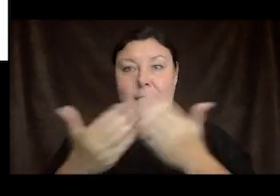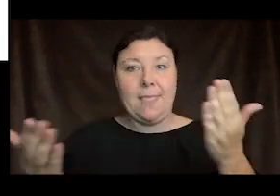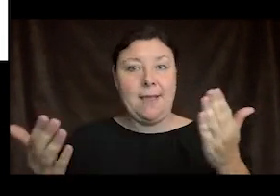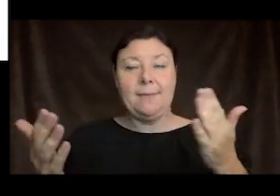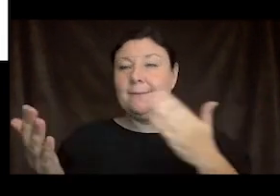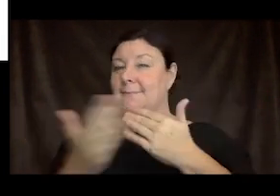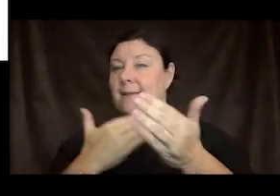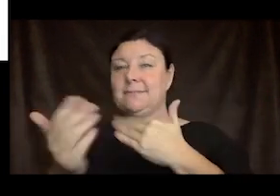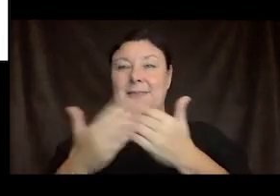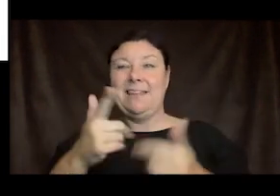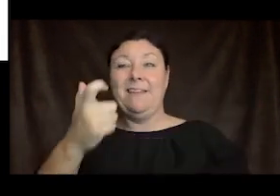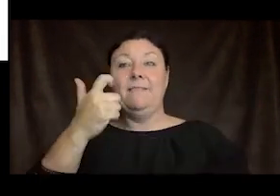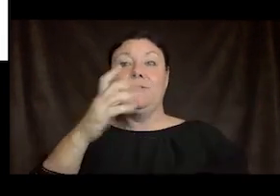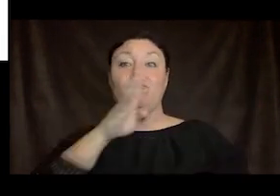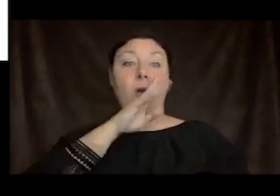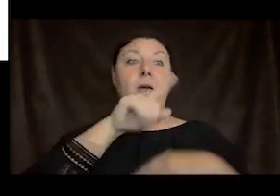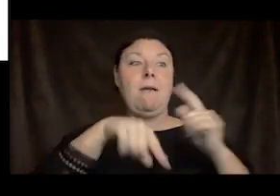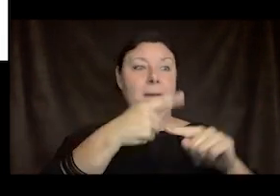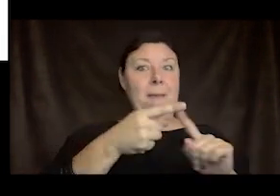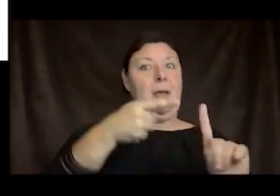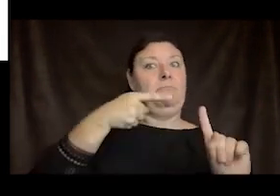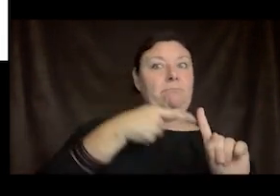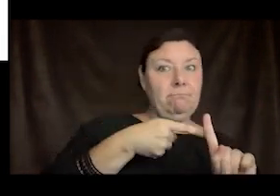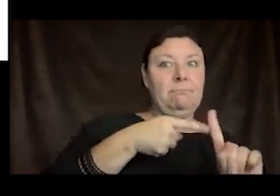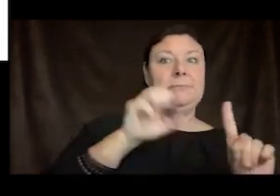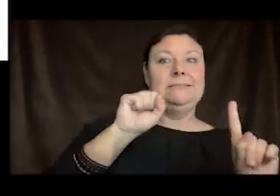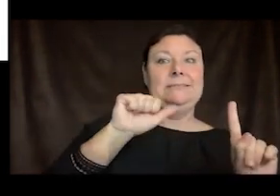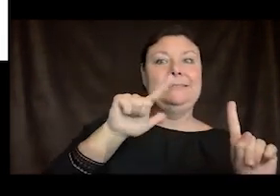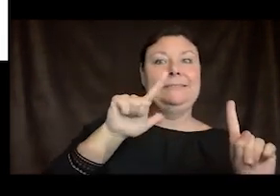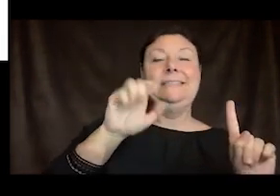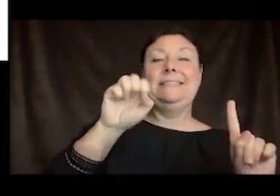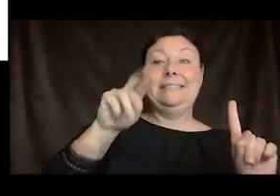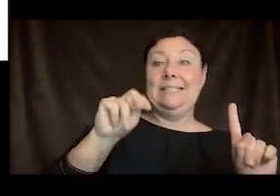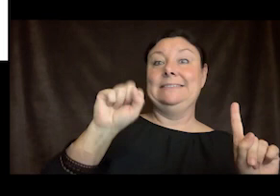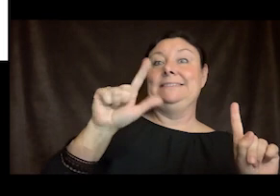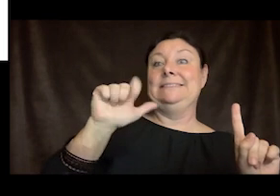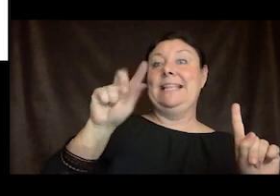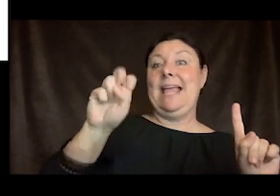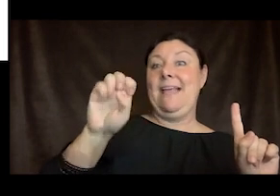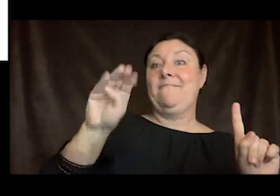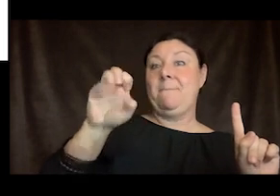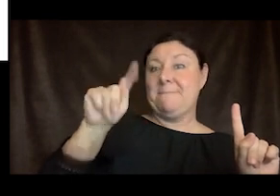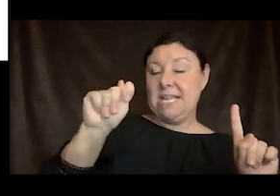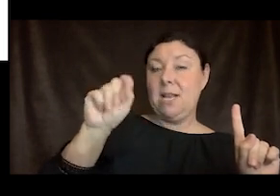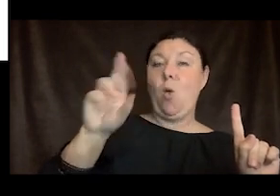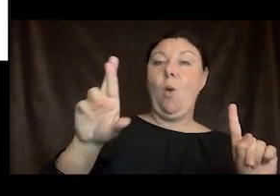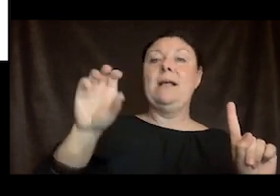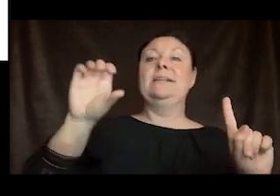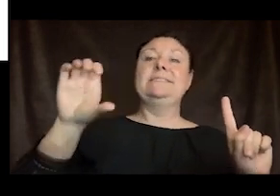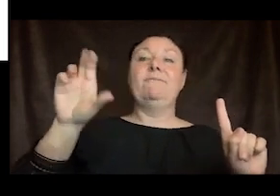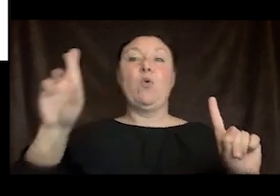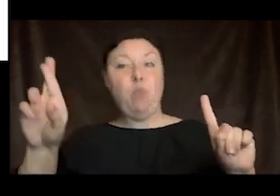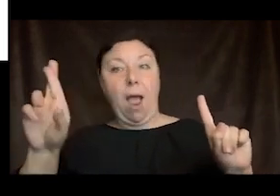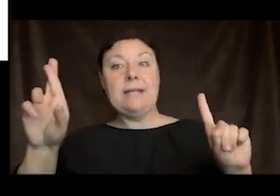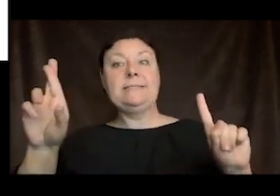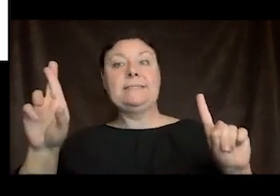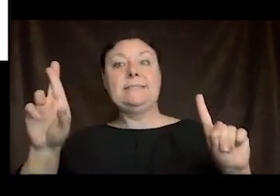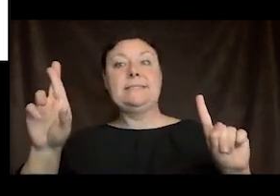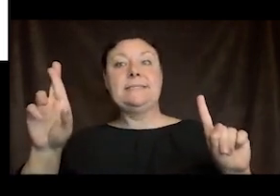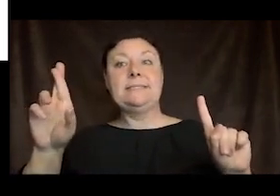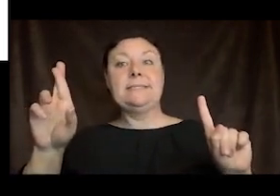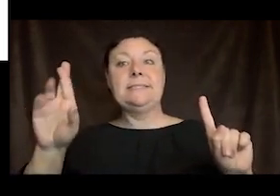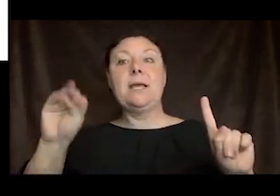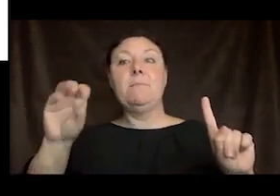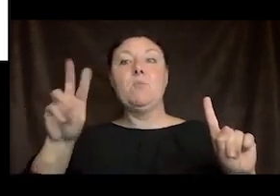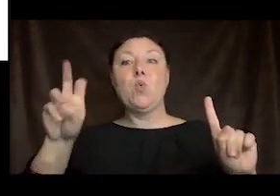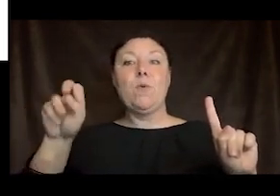teaching about enslavement or we're just teaching about the civil rights movement. It's a part of